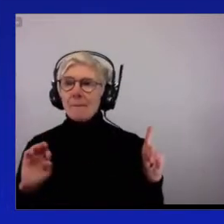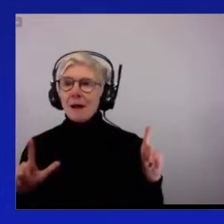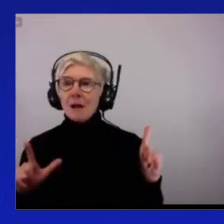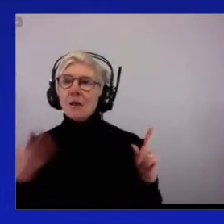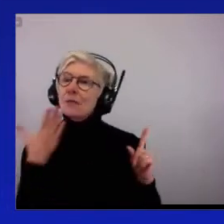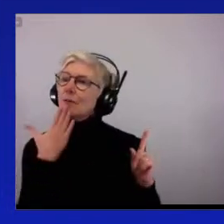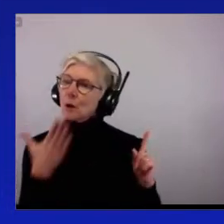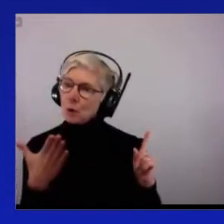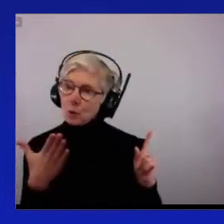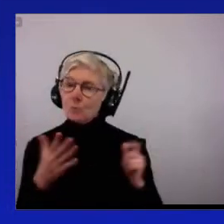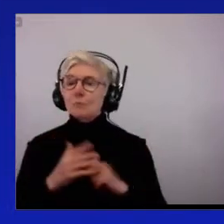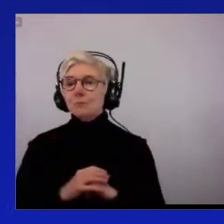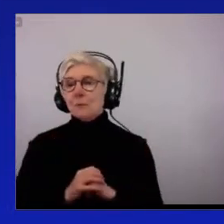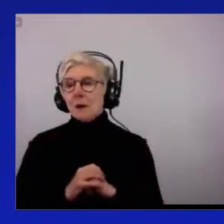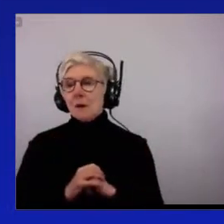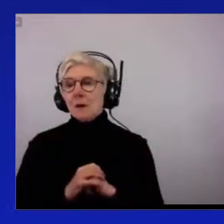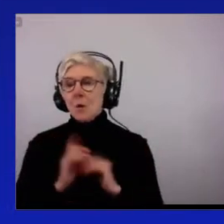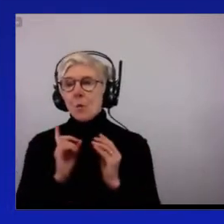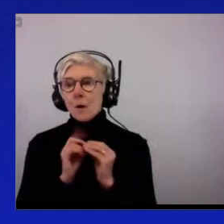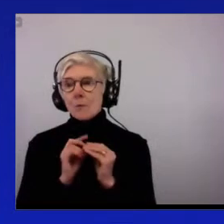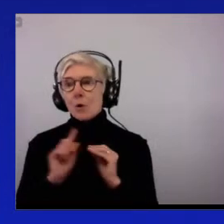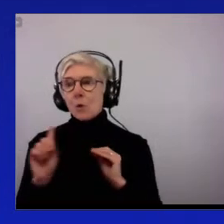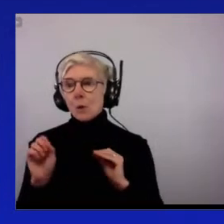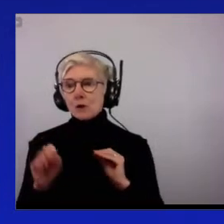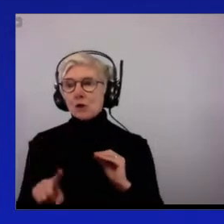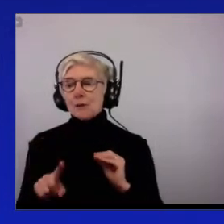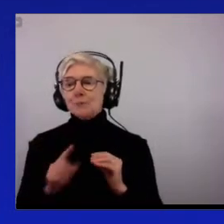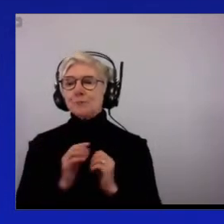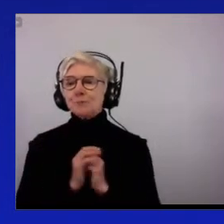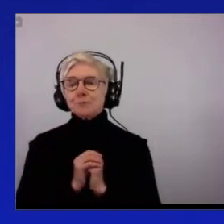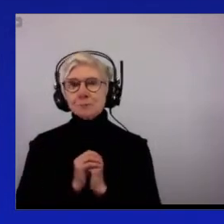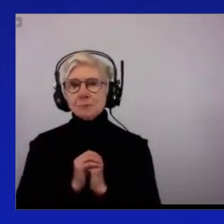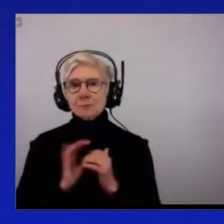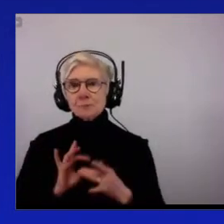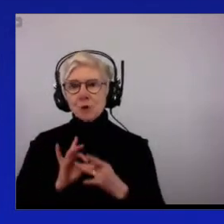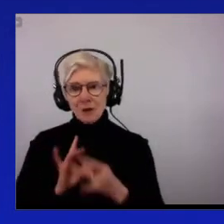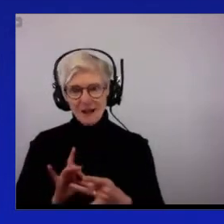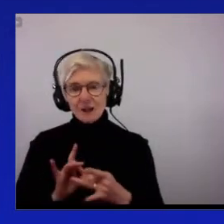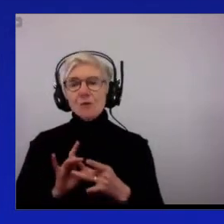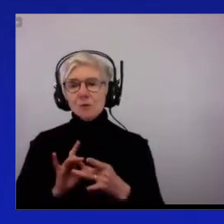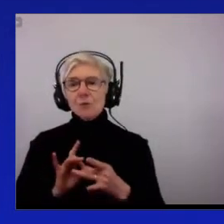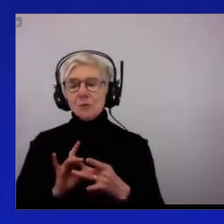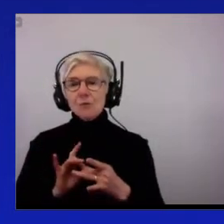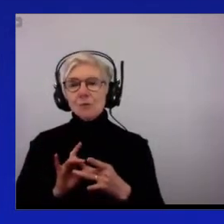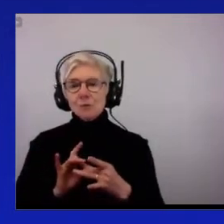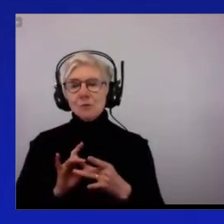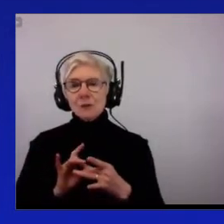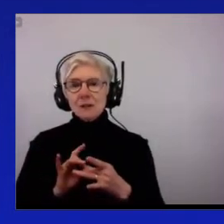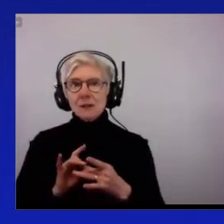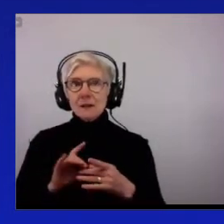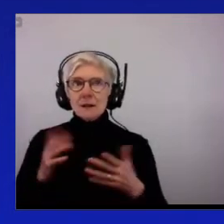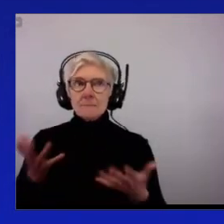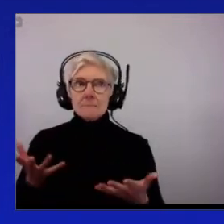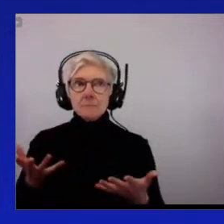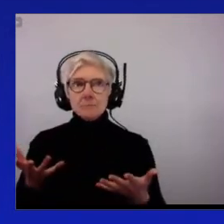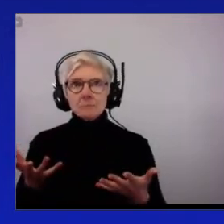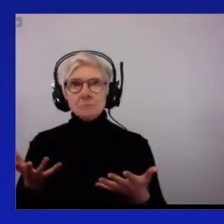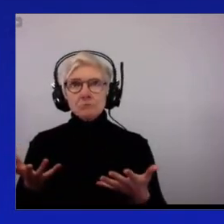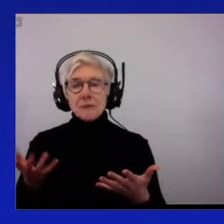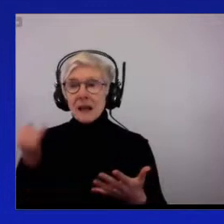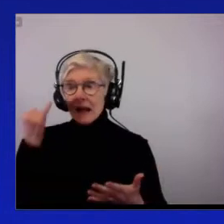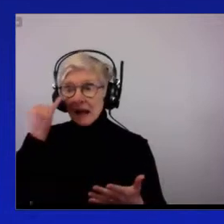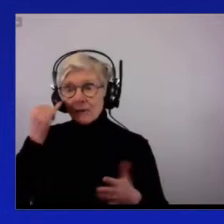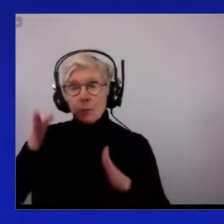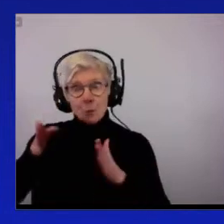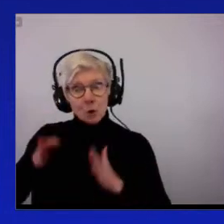other question, and it kind of falls a little bit in that same aspect, was if somebody felt like they were